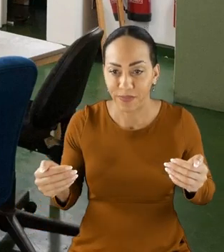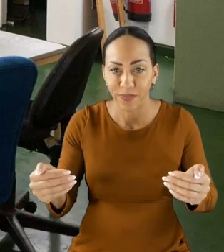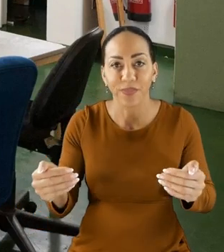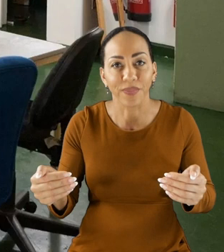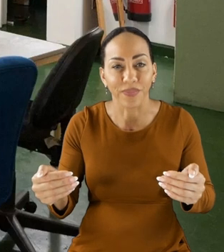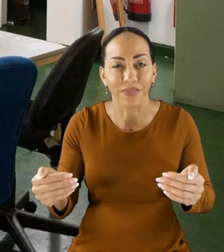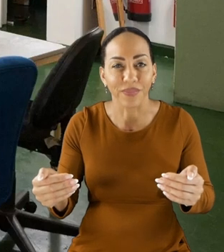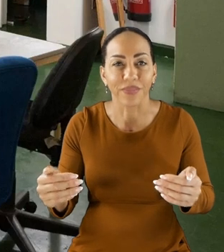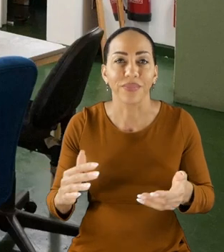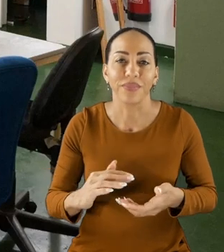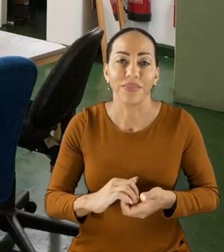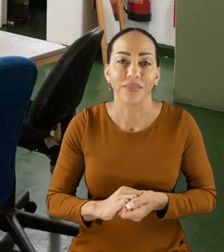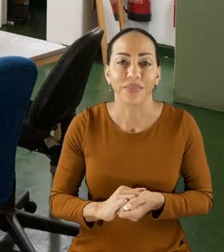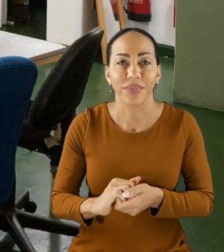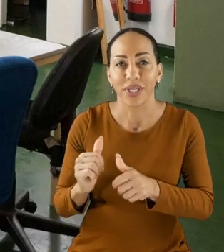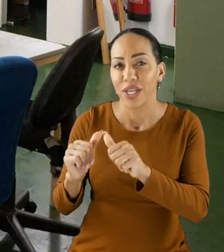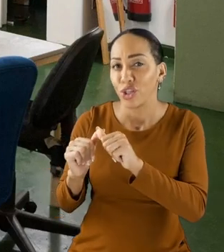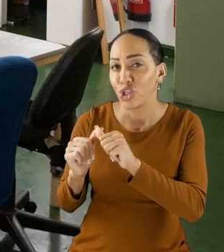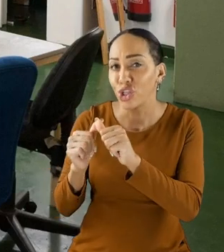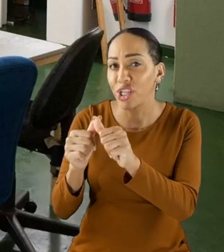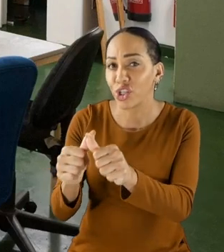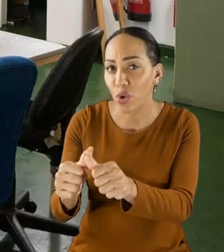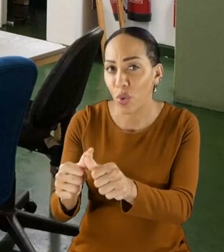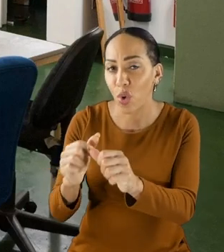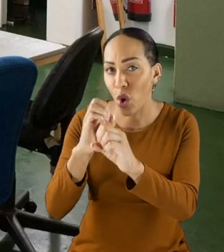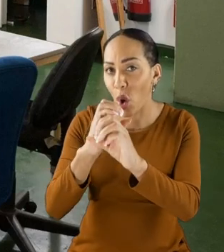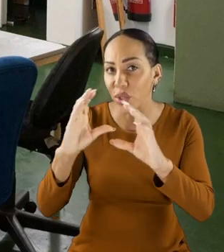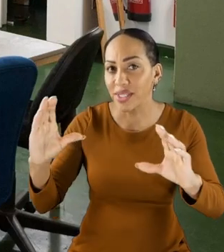wings and so on and so on. So the sort of traditional